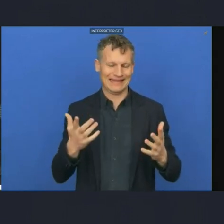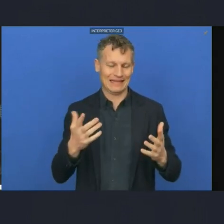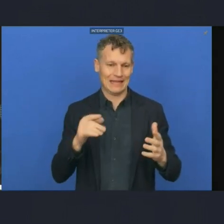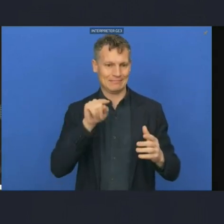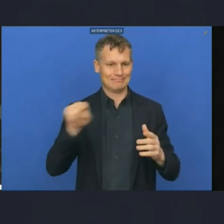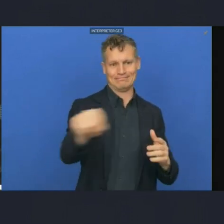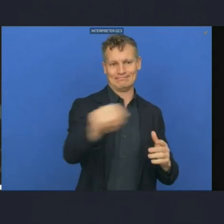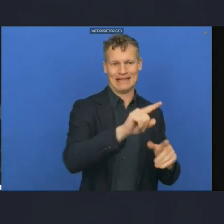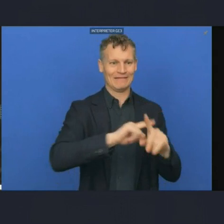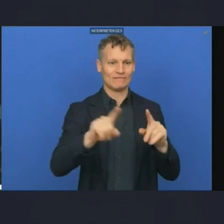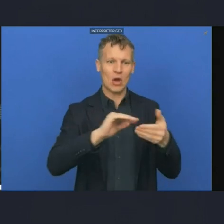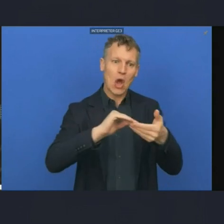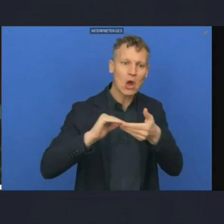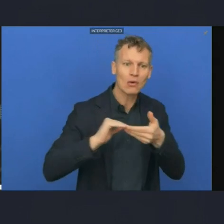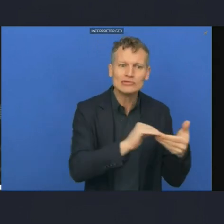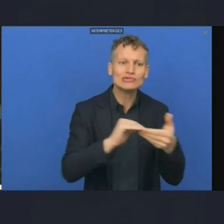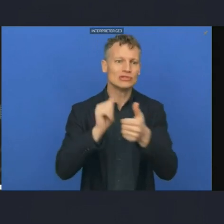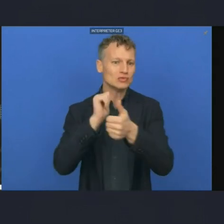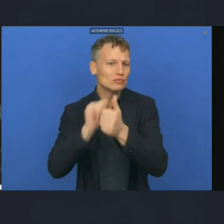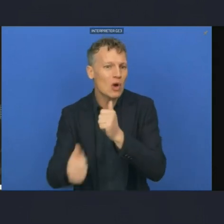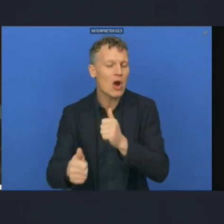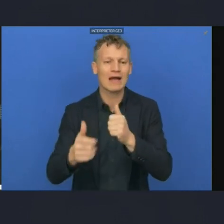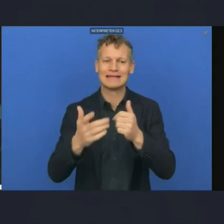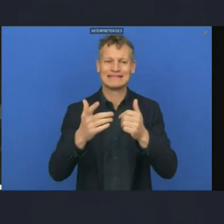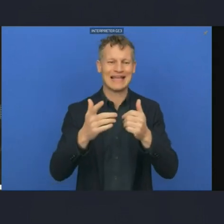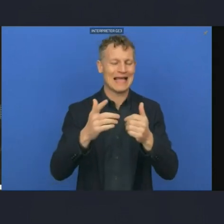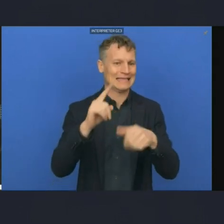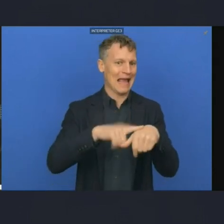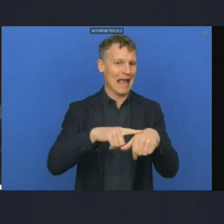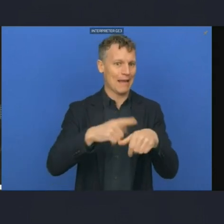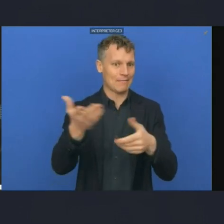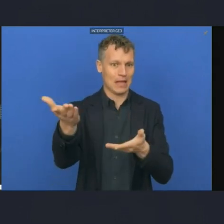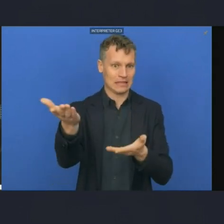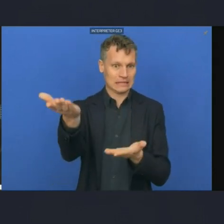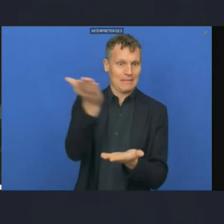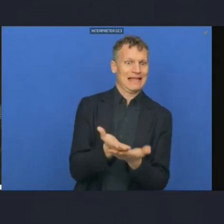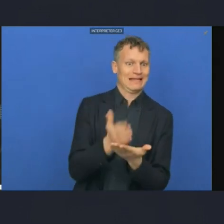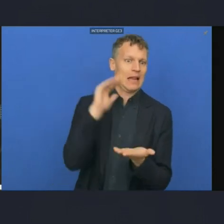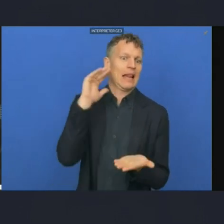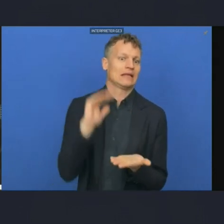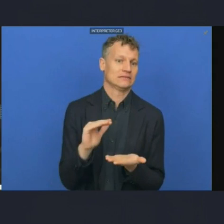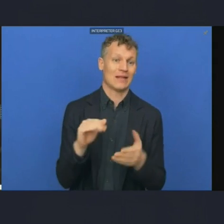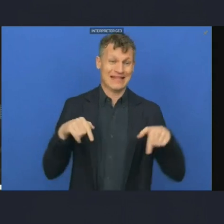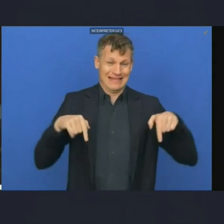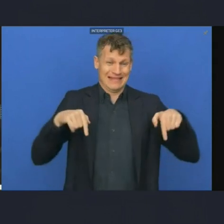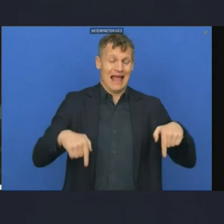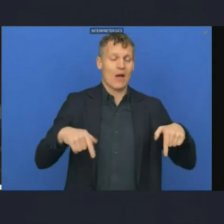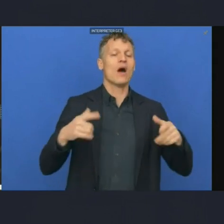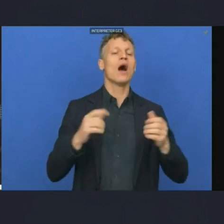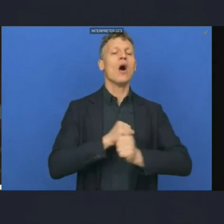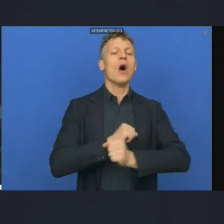submit projects. This year, we will come back more or less to a normal calendar, to a